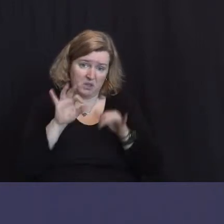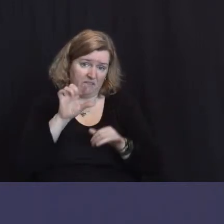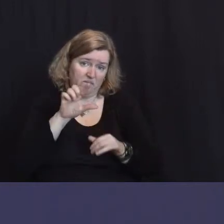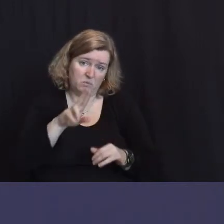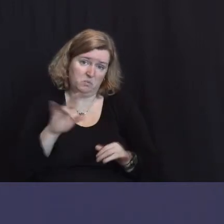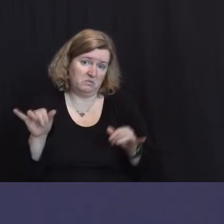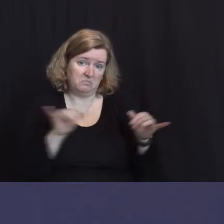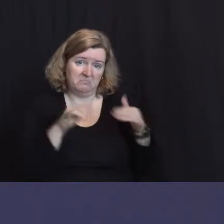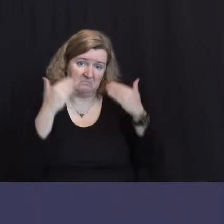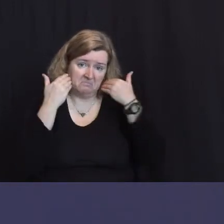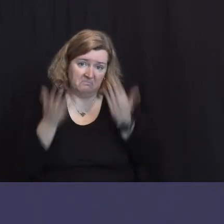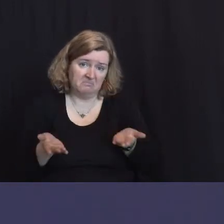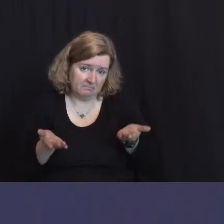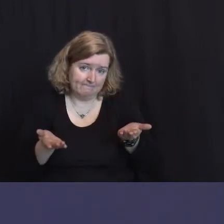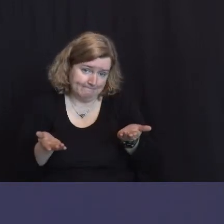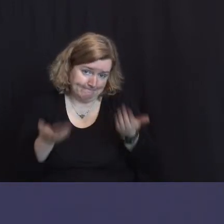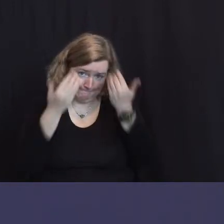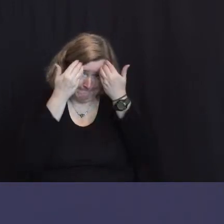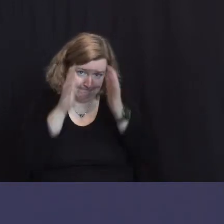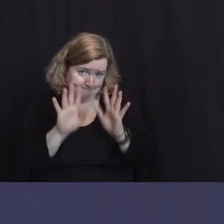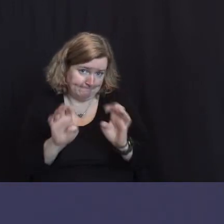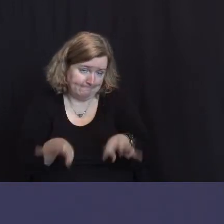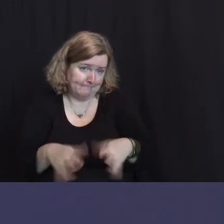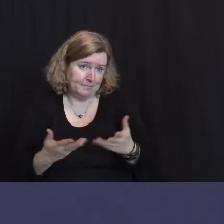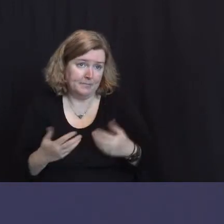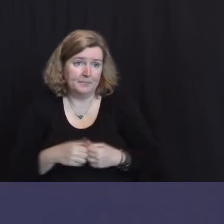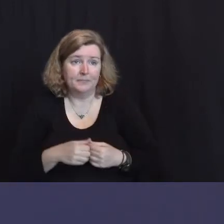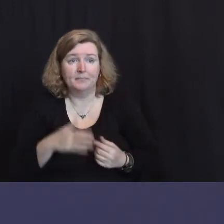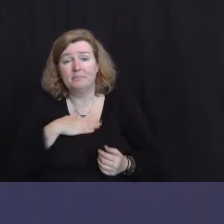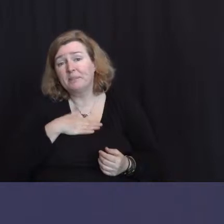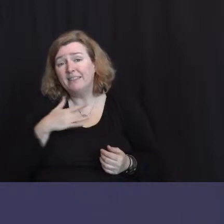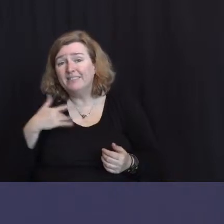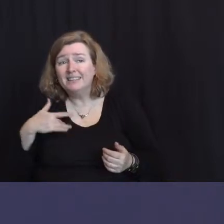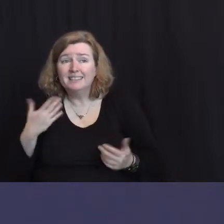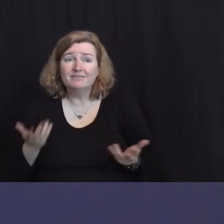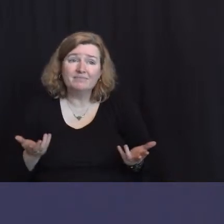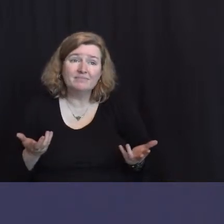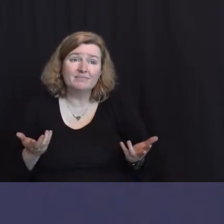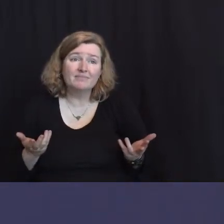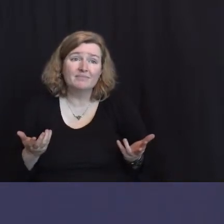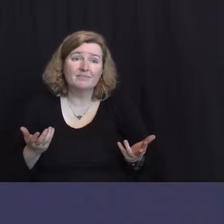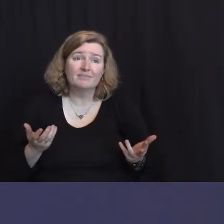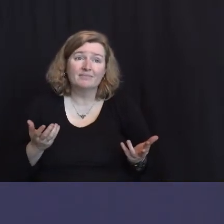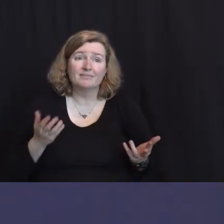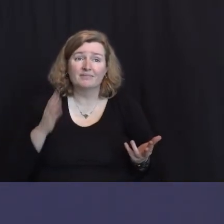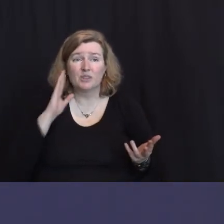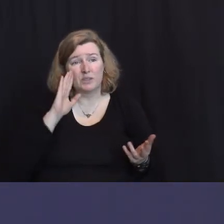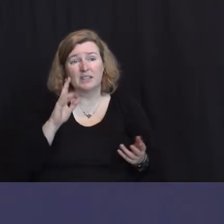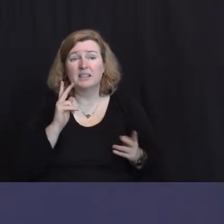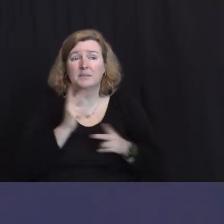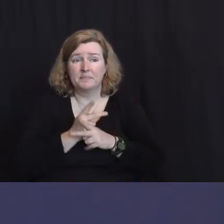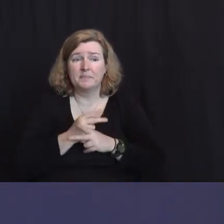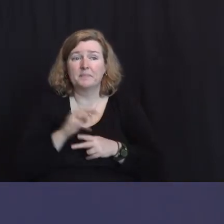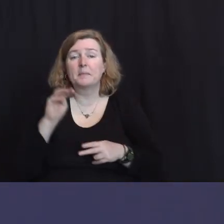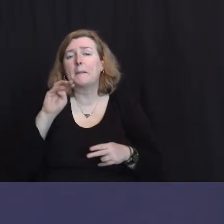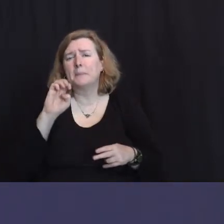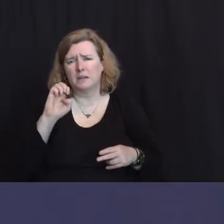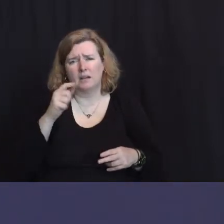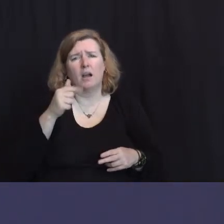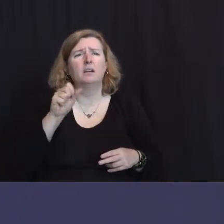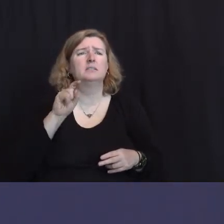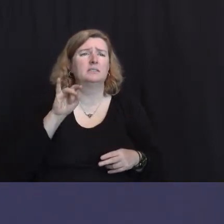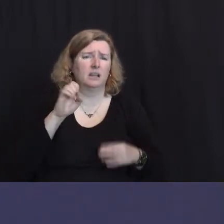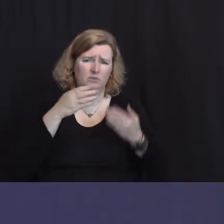term and both, meaning it will be mega sites because they can do such scale so efficiently and so